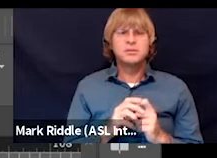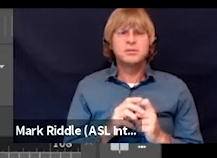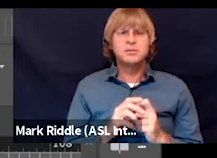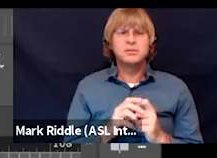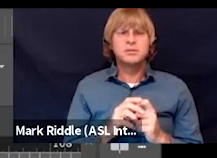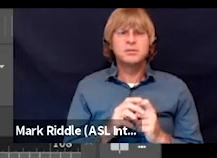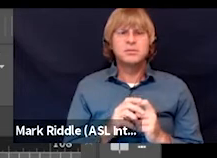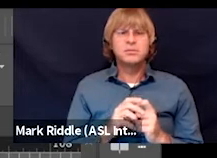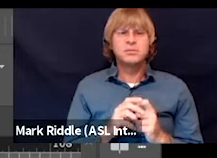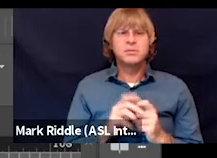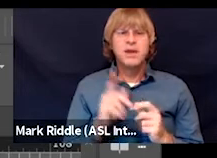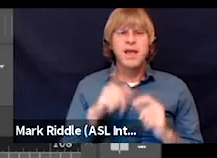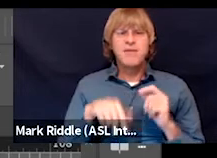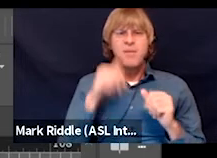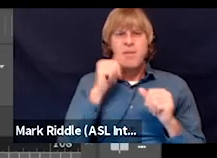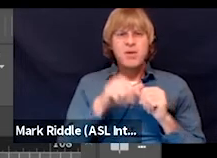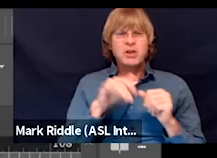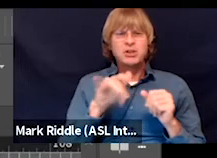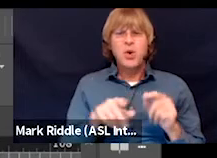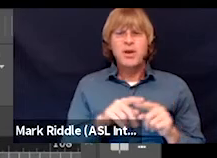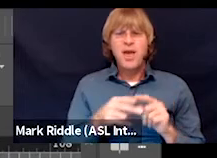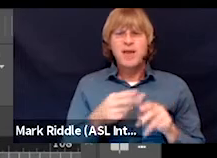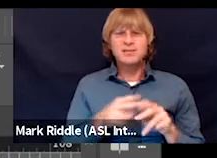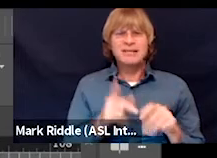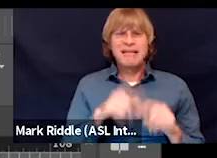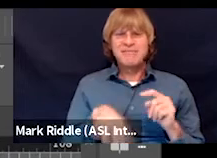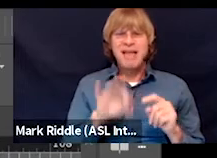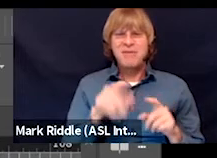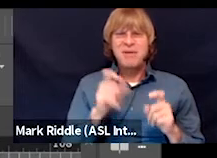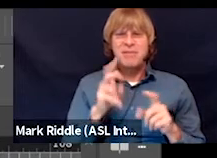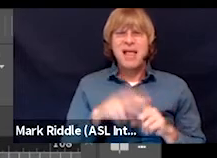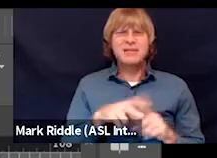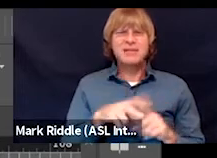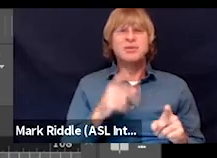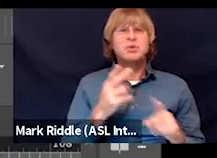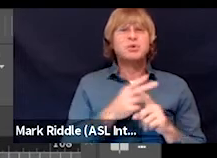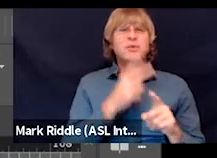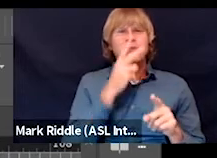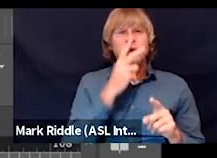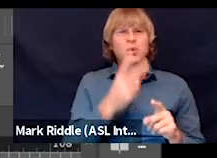I don't remember the shortcut and I'm not finding it in quick apply. I'm going to say view,